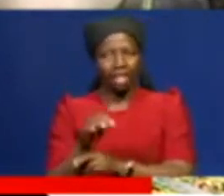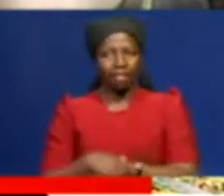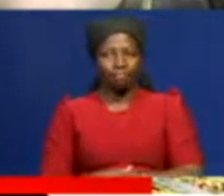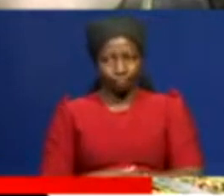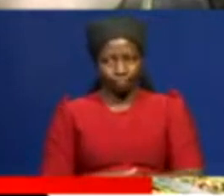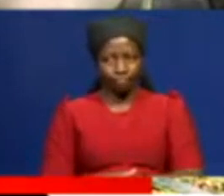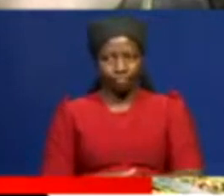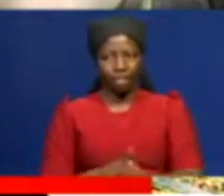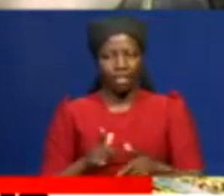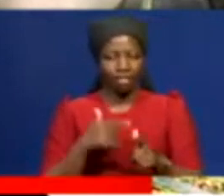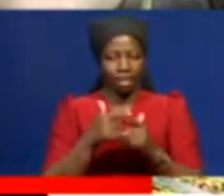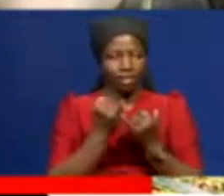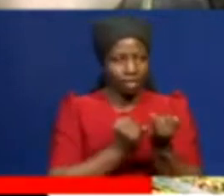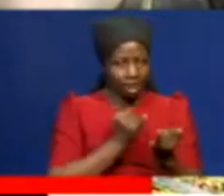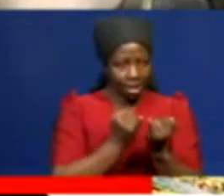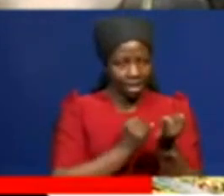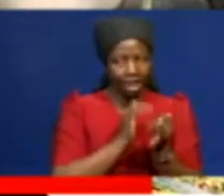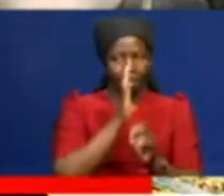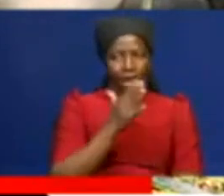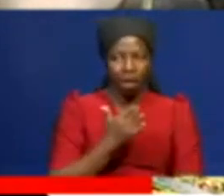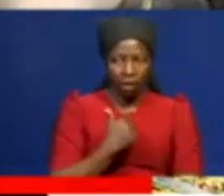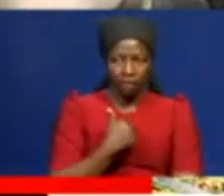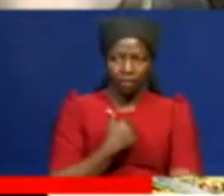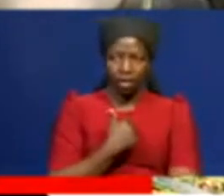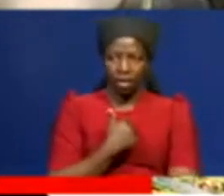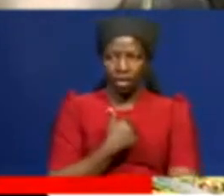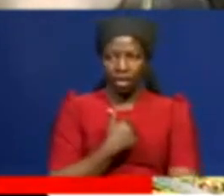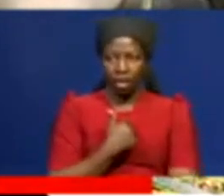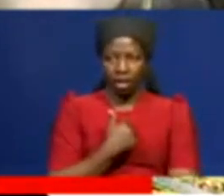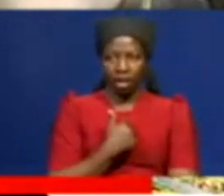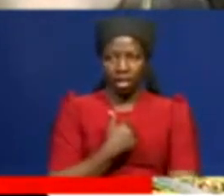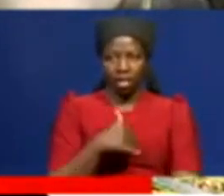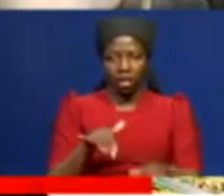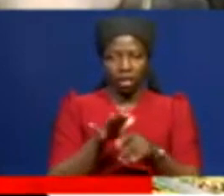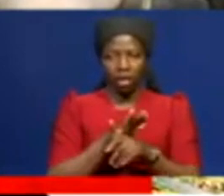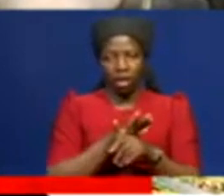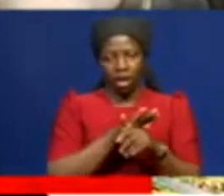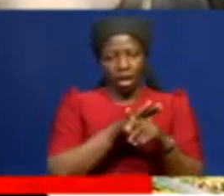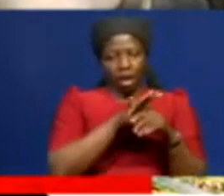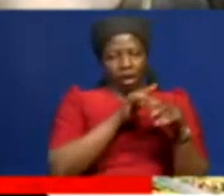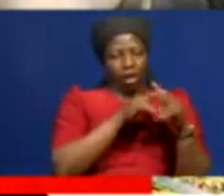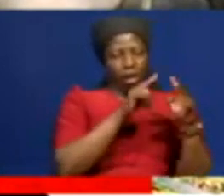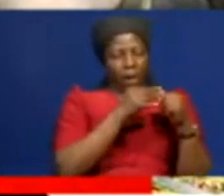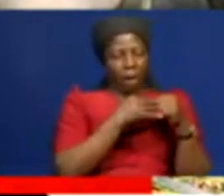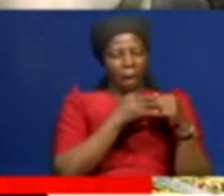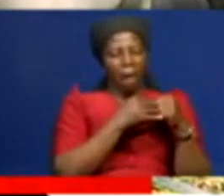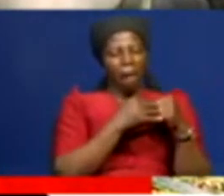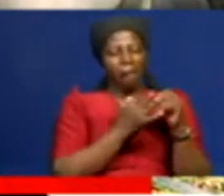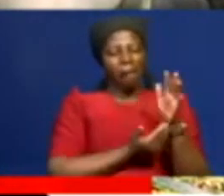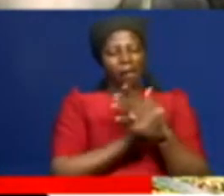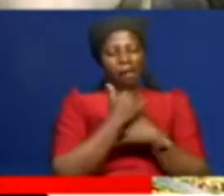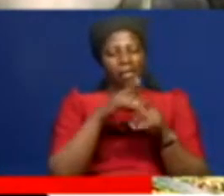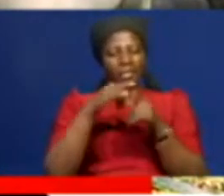floodlights. Yeah. Then on Saturday, definitely it's the all out of rugby. It will start at 8 a.m. The last game will be played